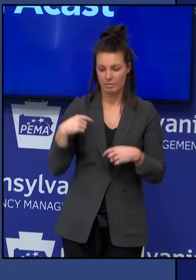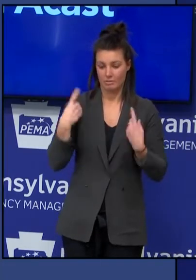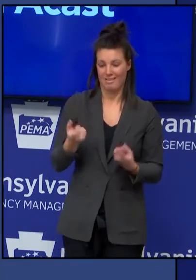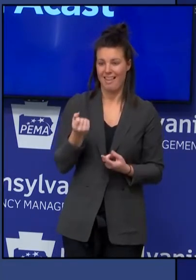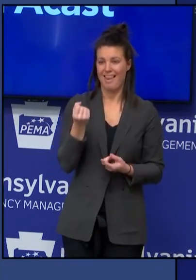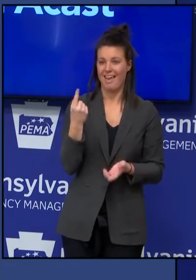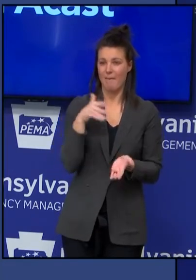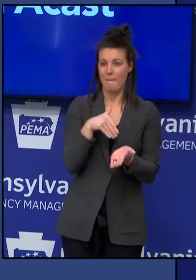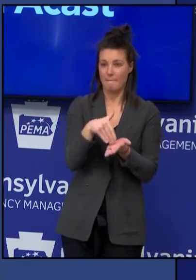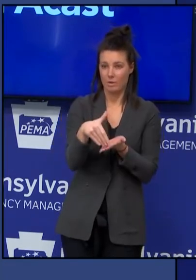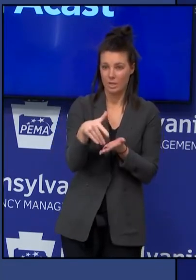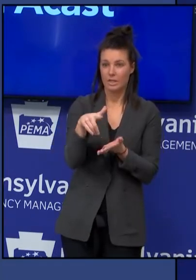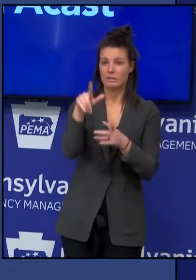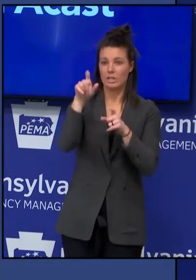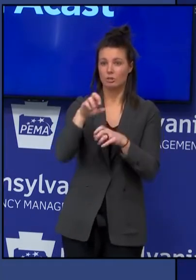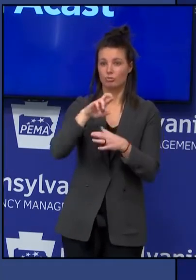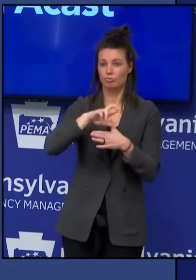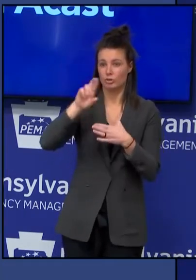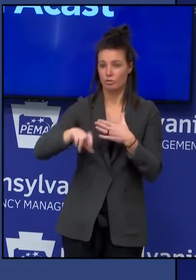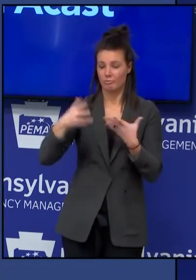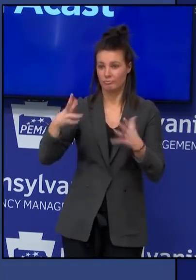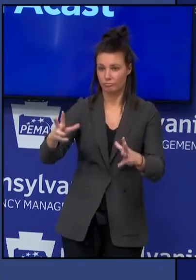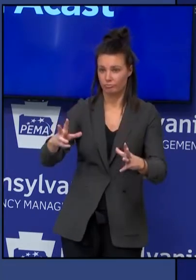results have been received in Pennsylvania.